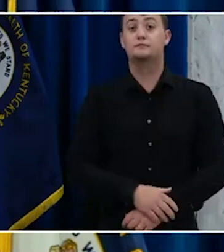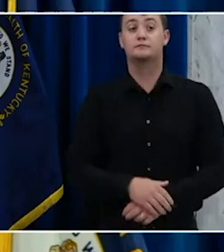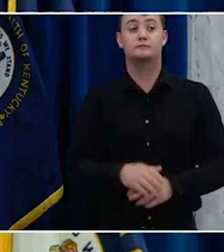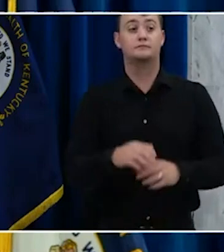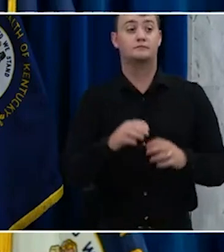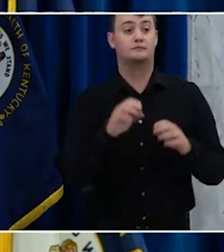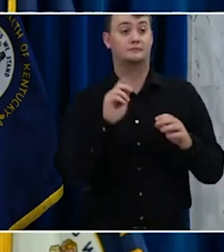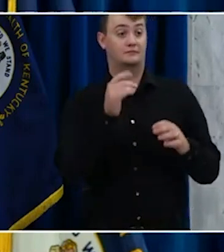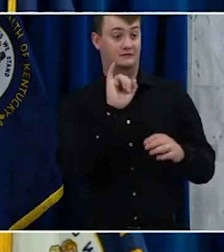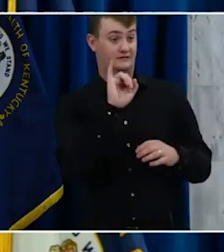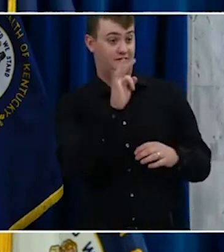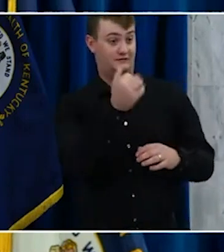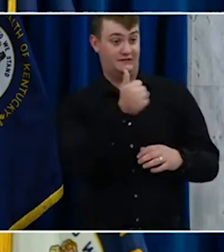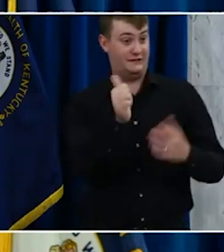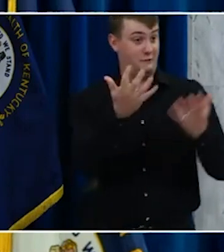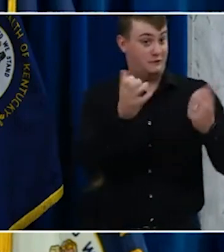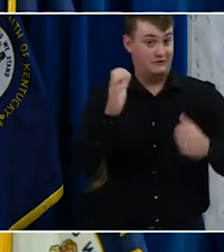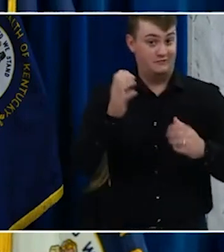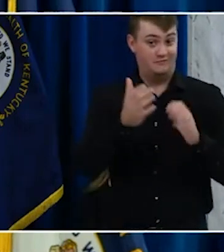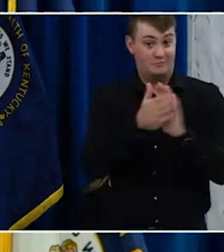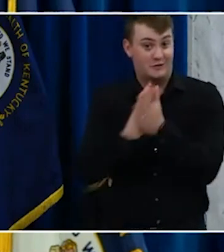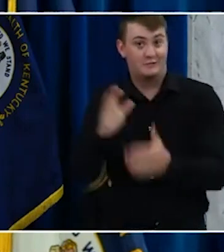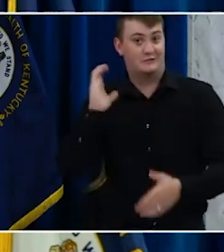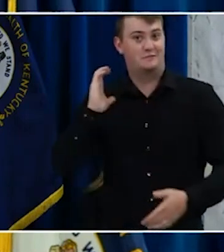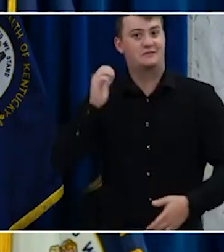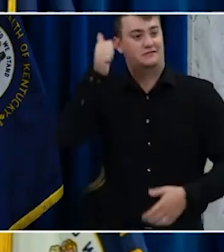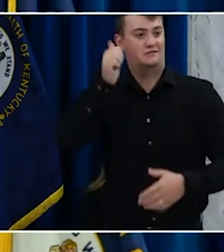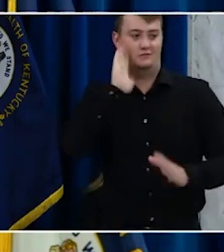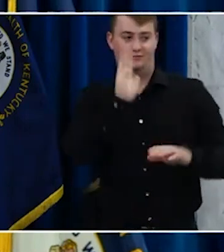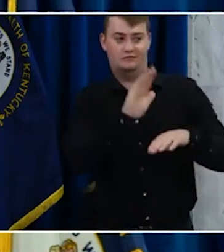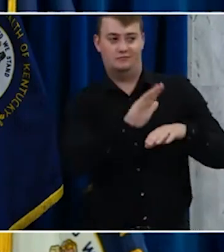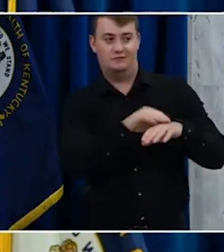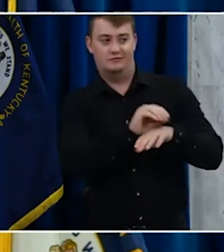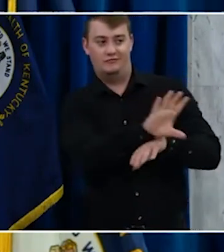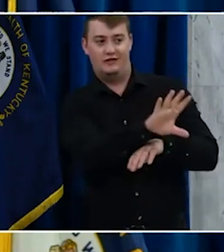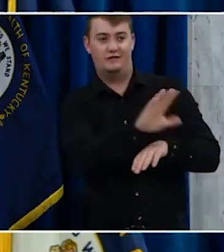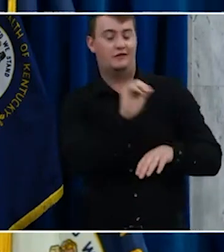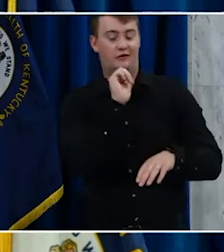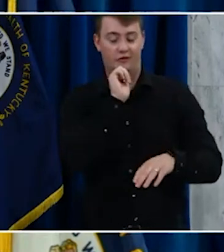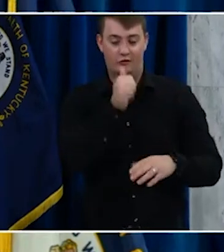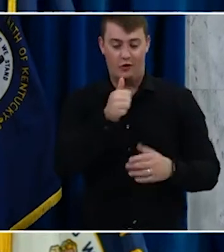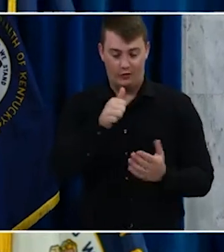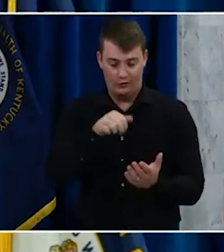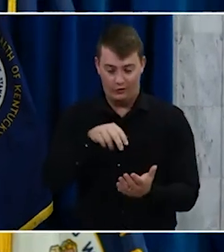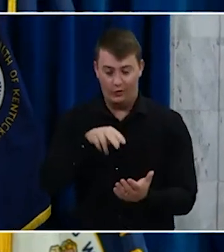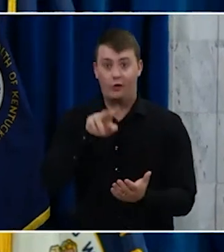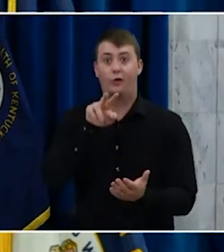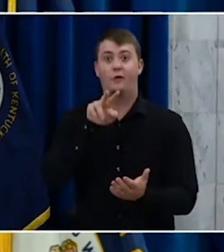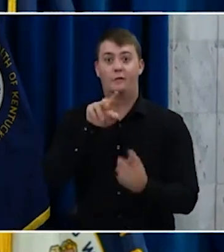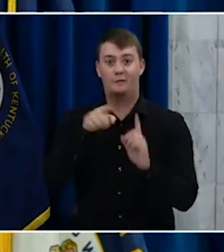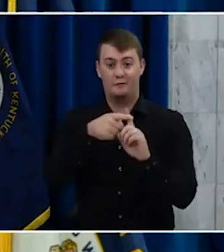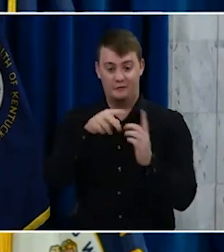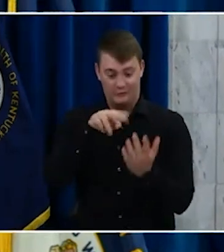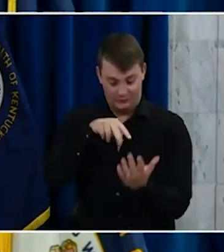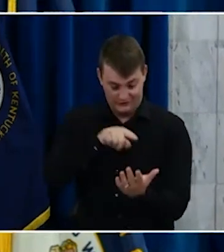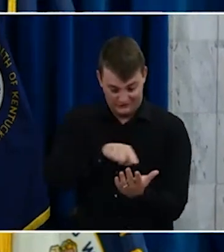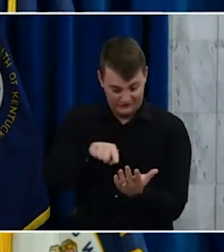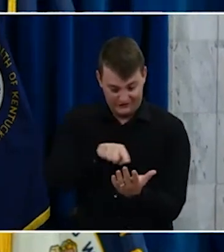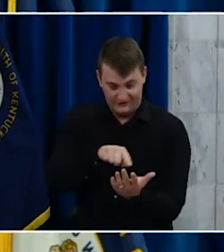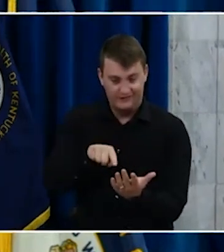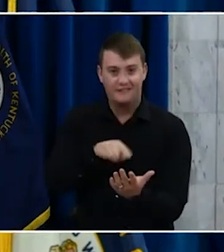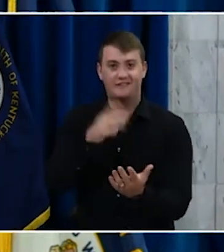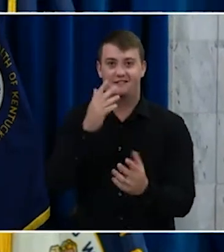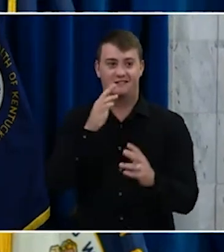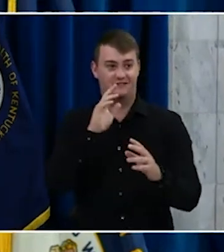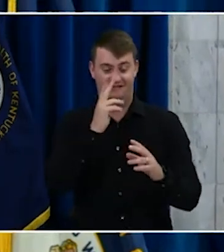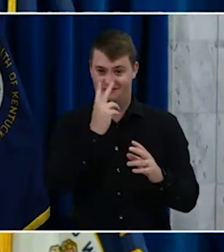okay, if any of you want to be commissioner at any point, I'm going to give you a piece of advice. Don't look up when you're reading one of these, because it's overwhelming to see